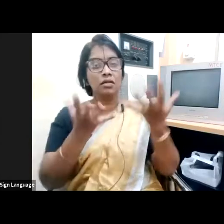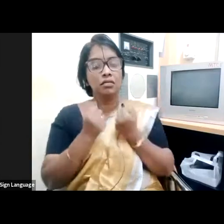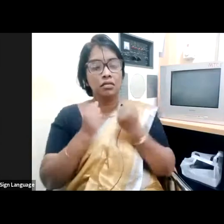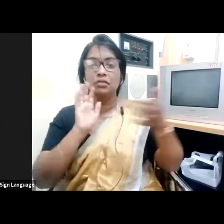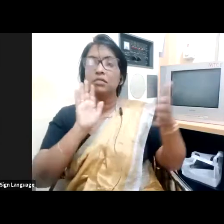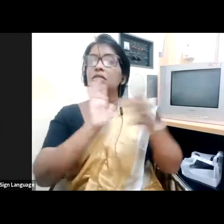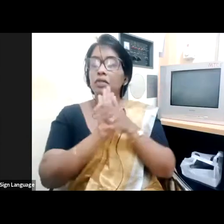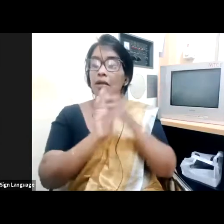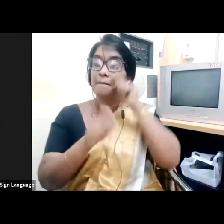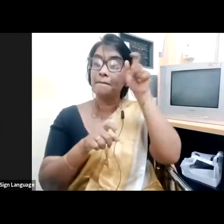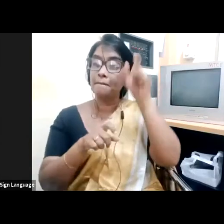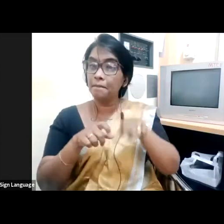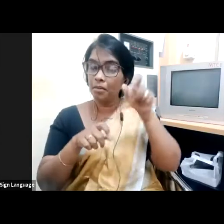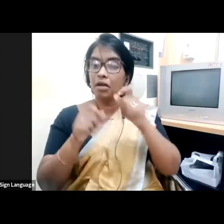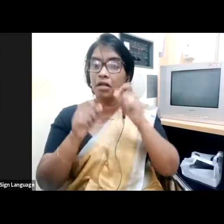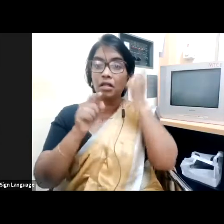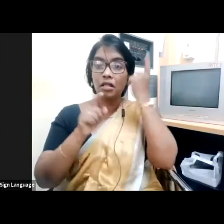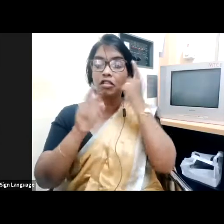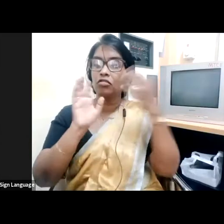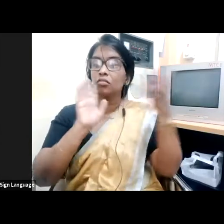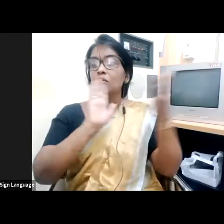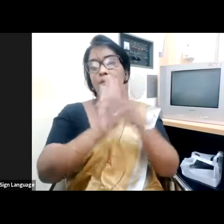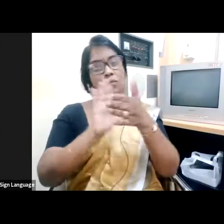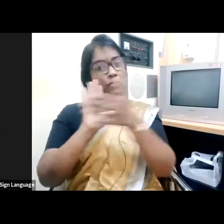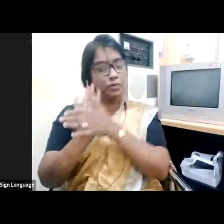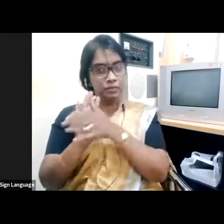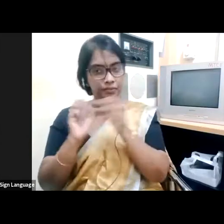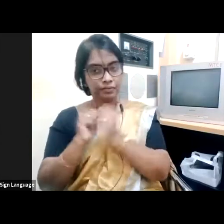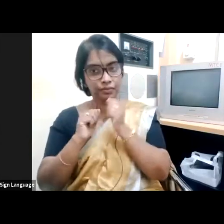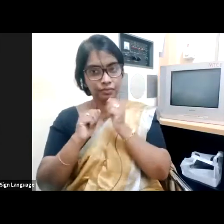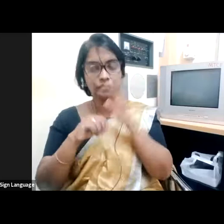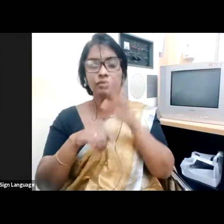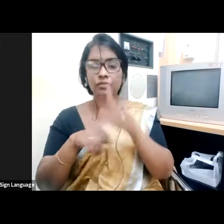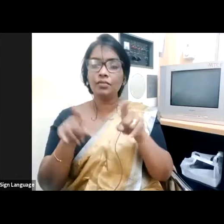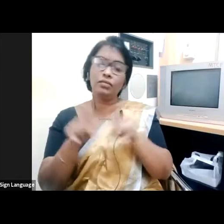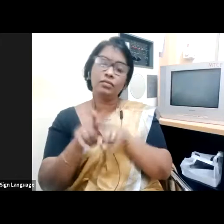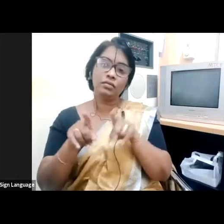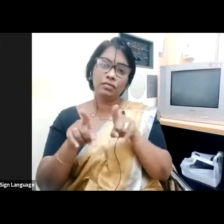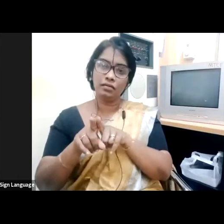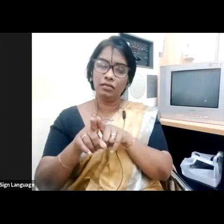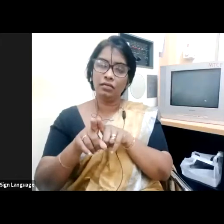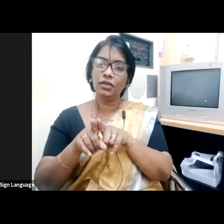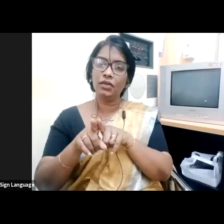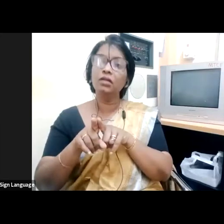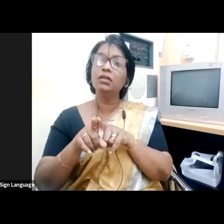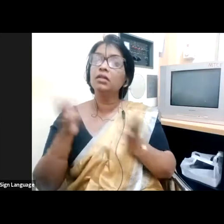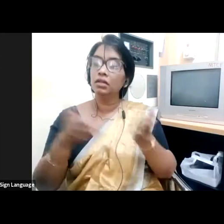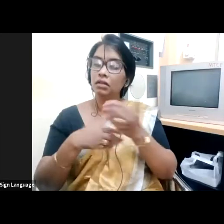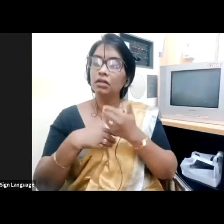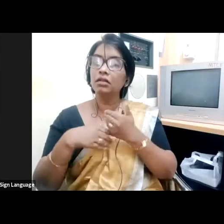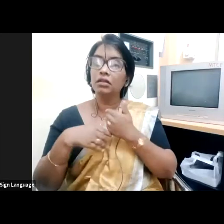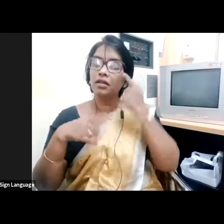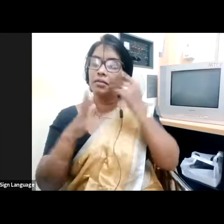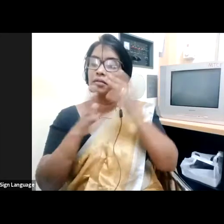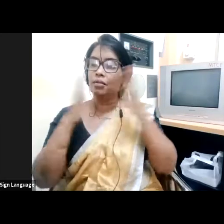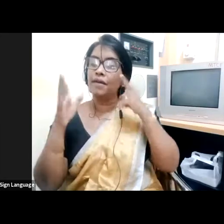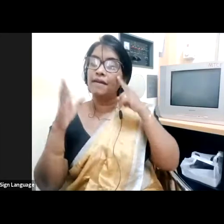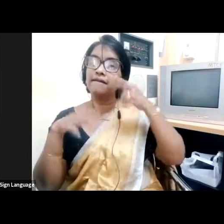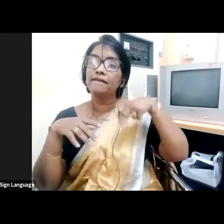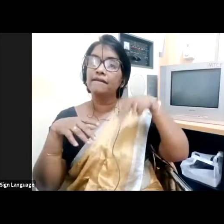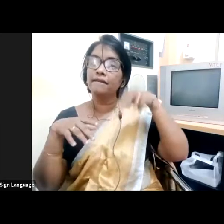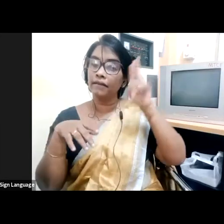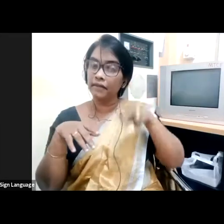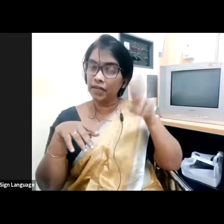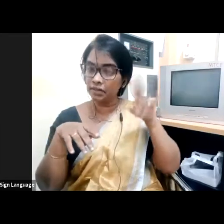our overriding purpose as a company. So we strongly believe that doing good is good for business, and